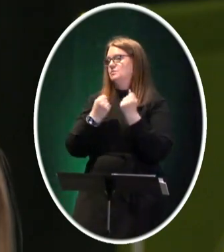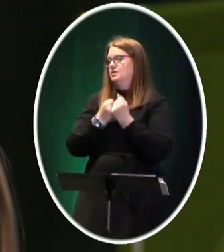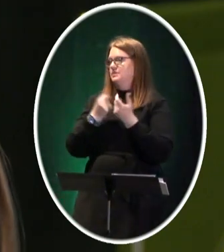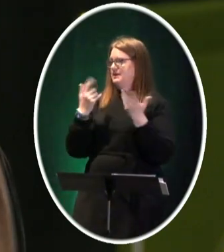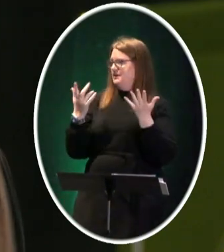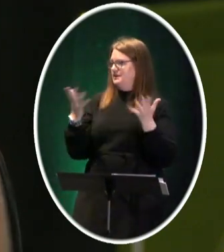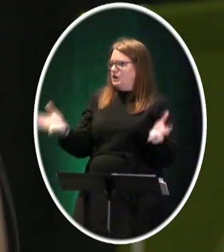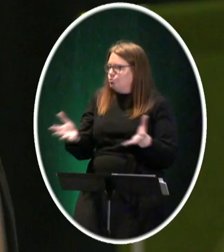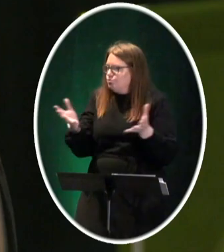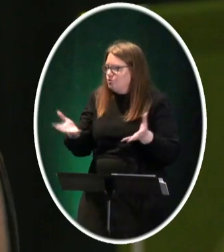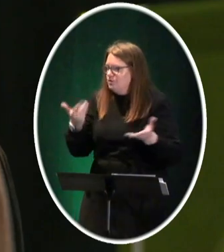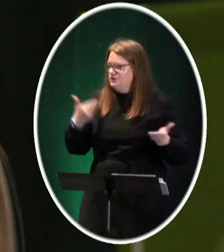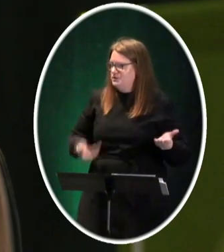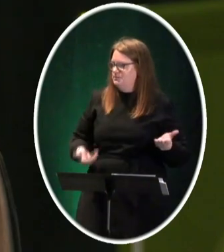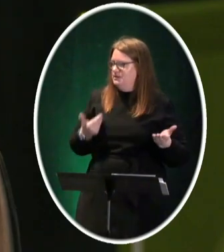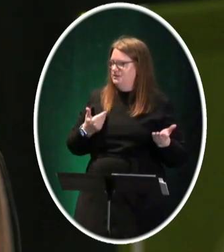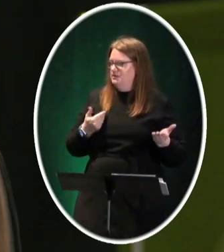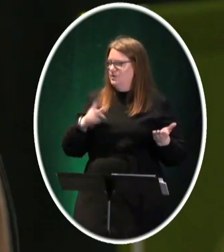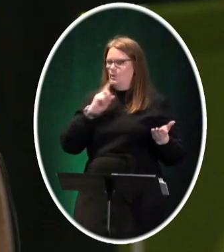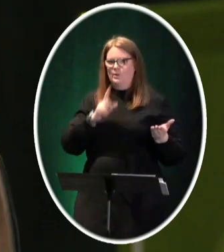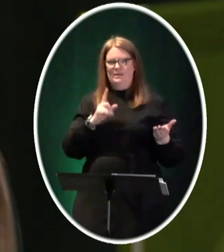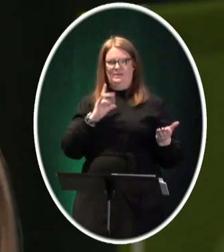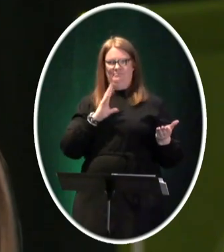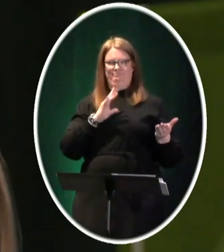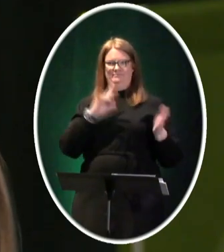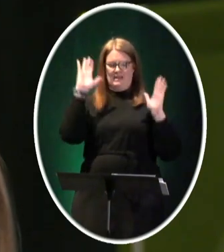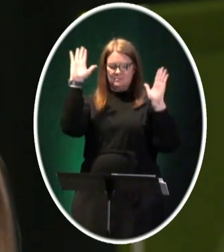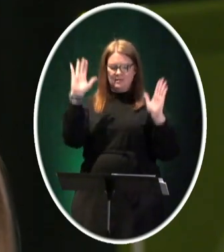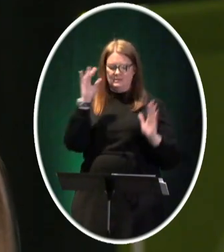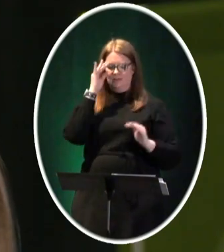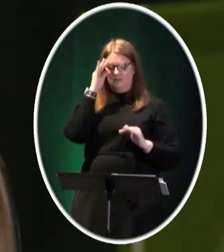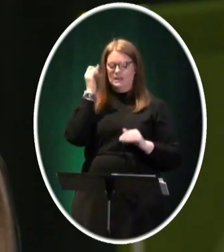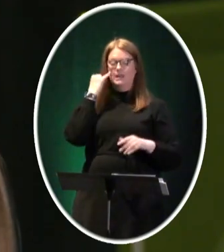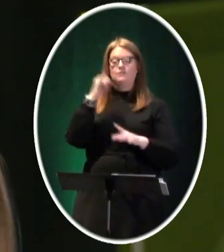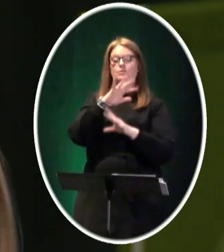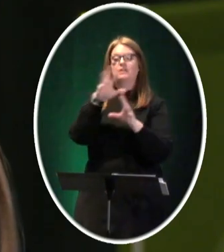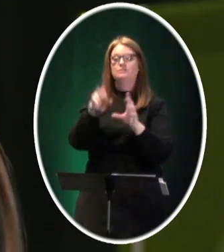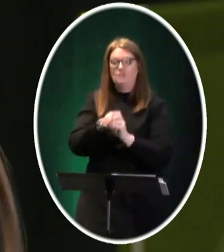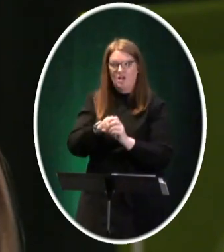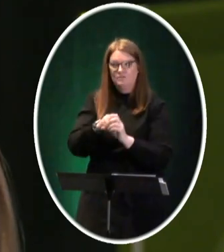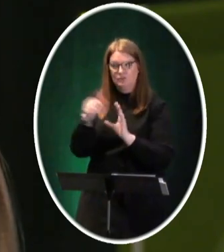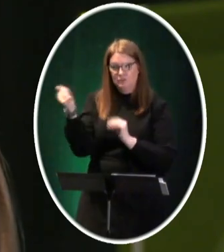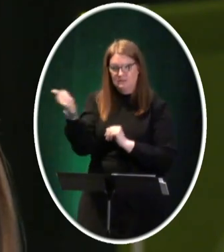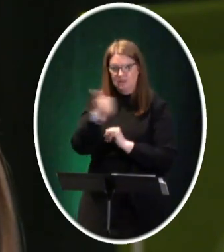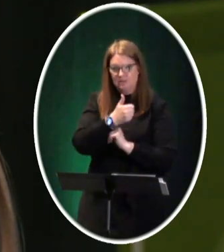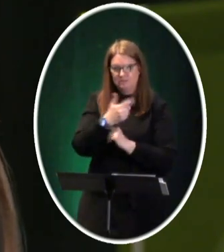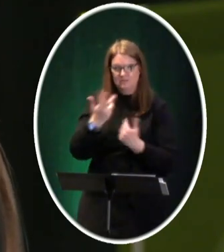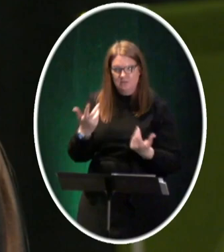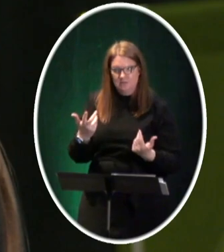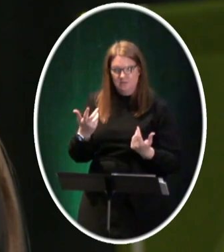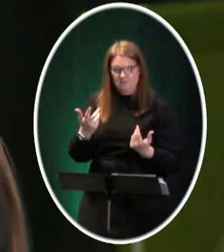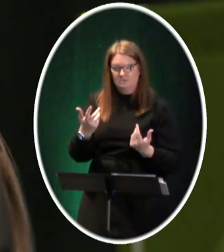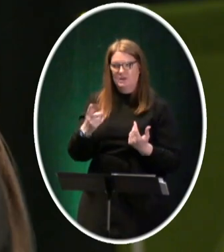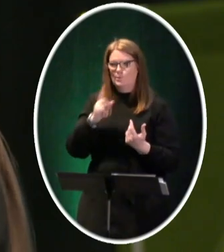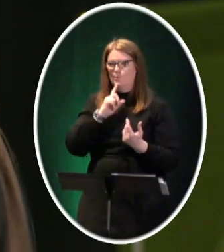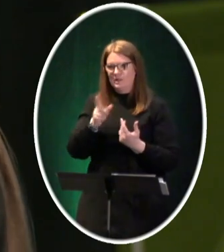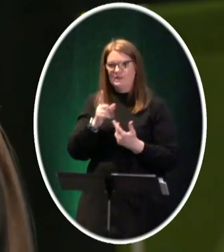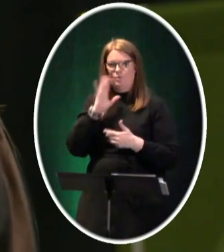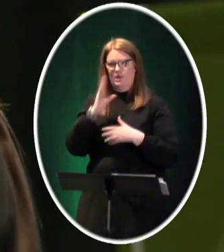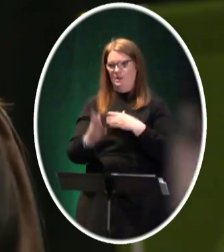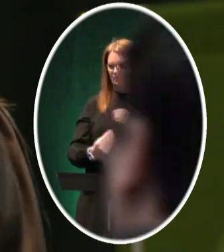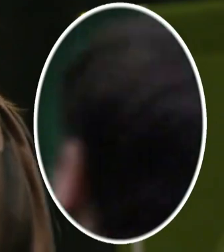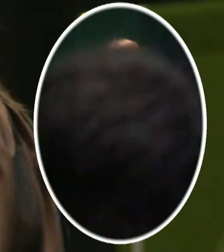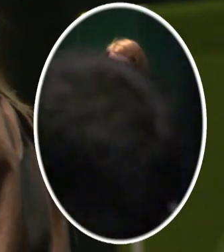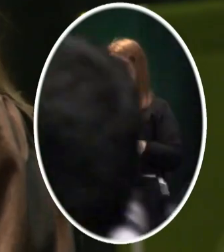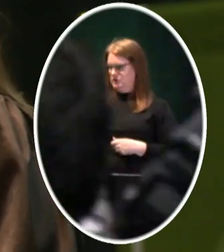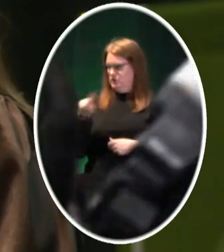on. It is amazing how if you involve yourself in the right community, how much they will impact you. Wherever